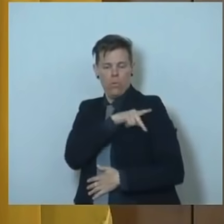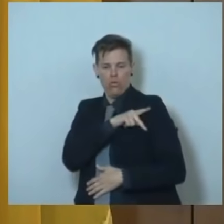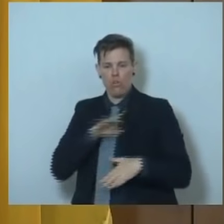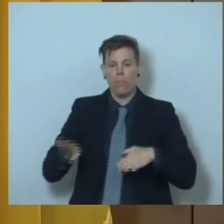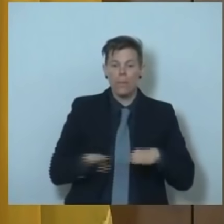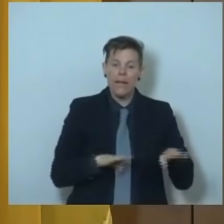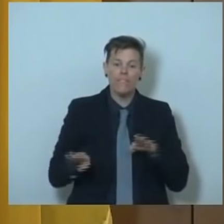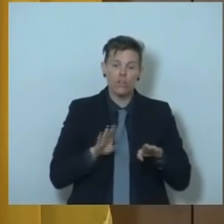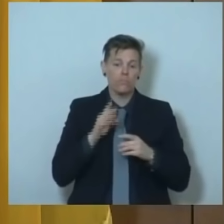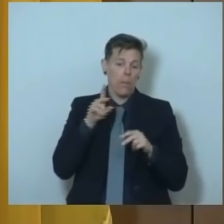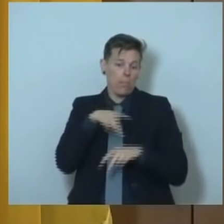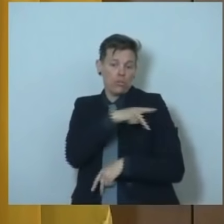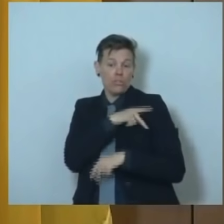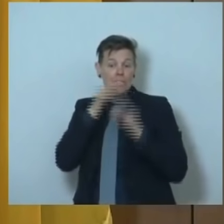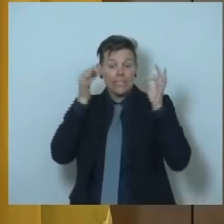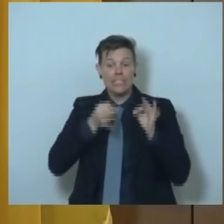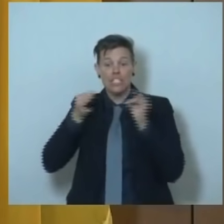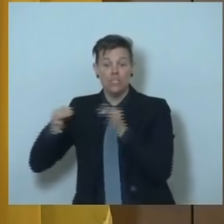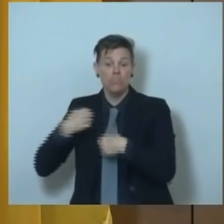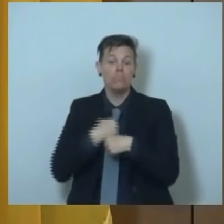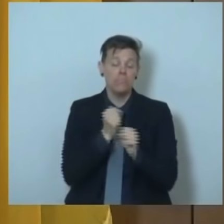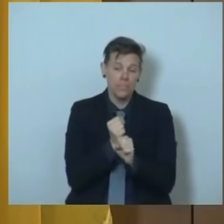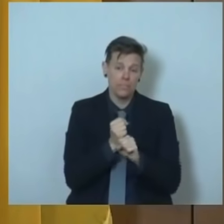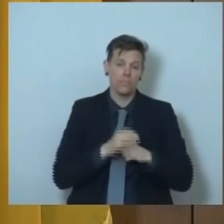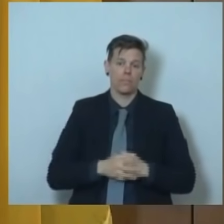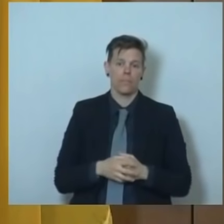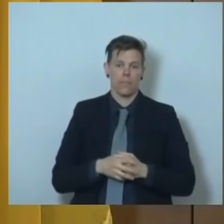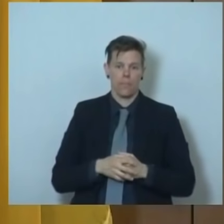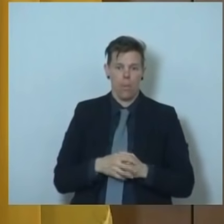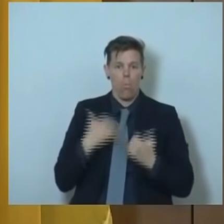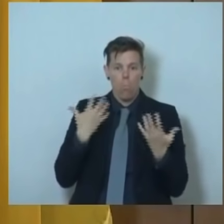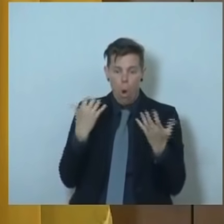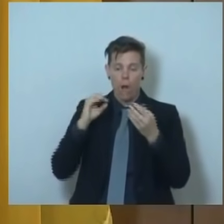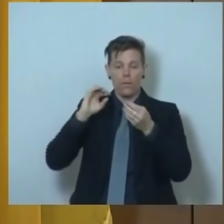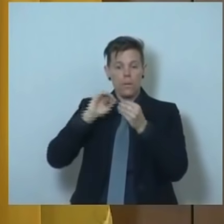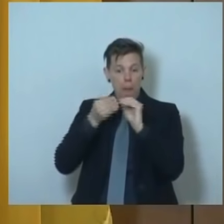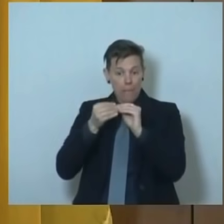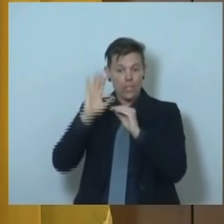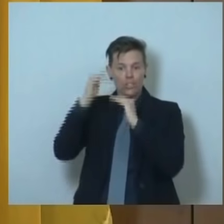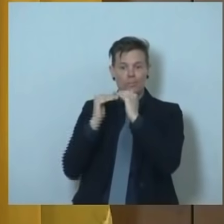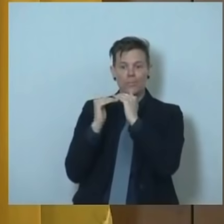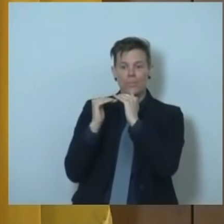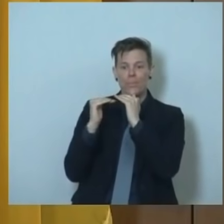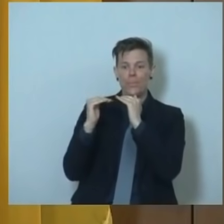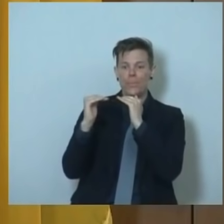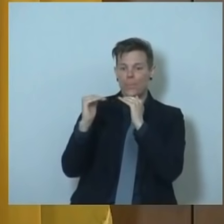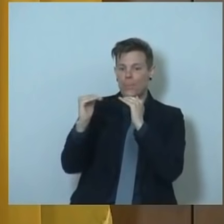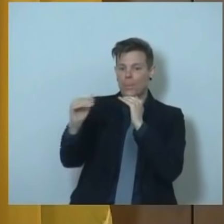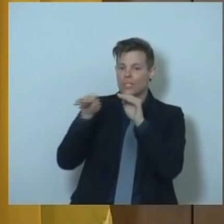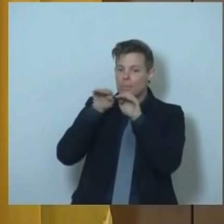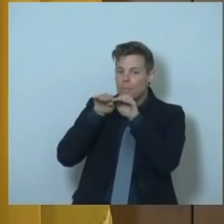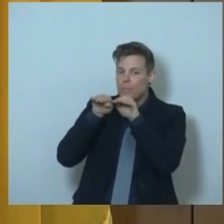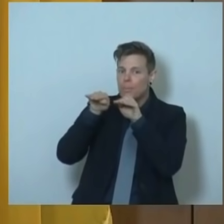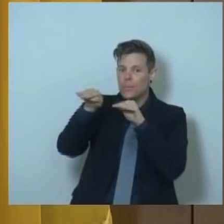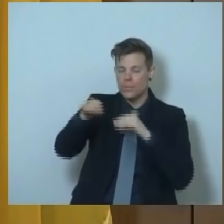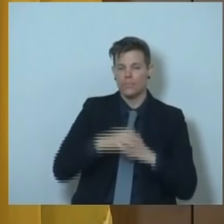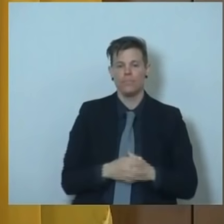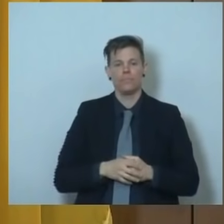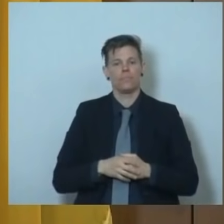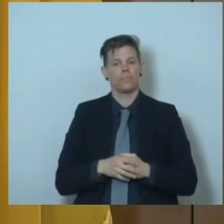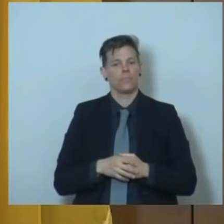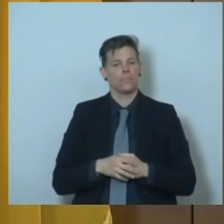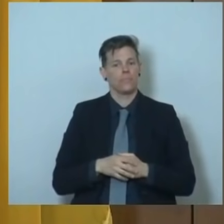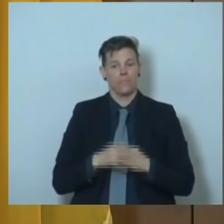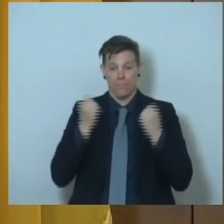to flatten out and then decrease. I think it's important to note also that there are a lot of states, I think, that are taking